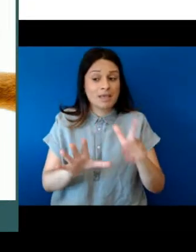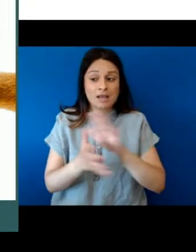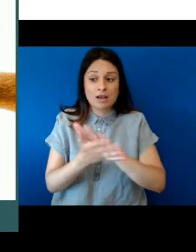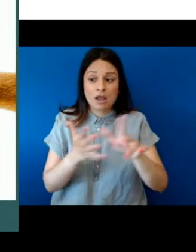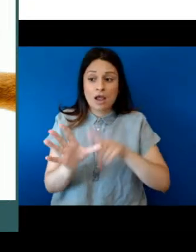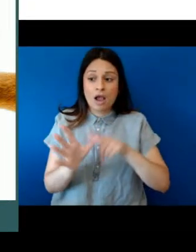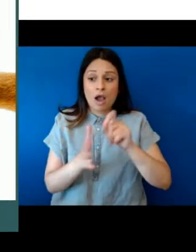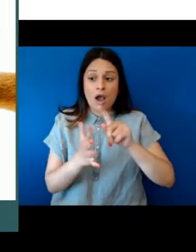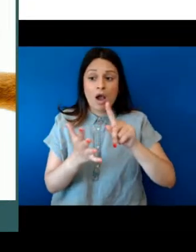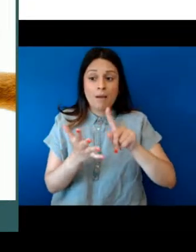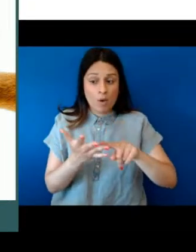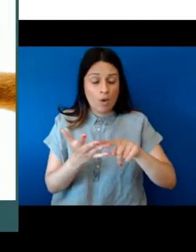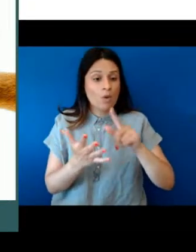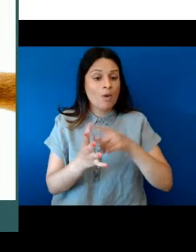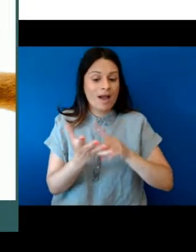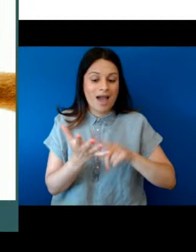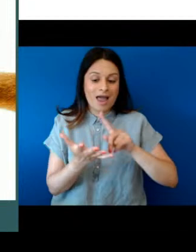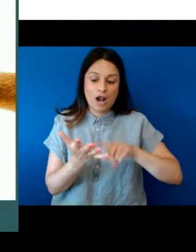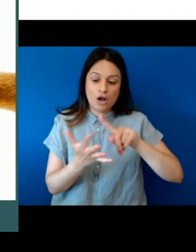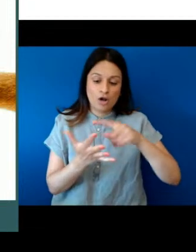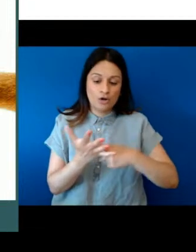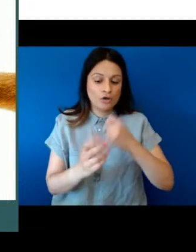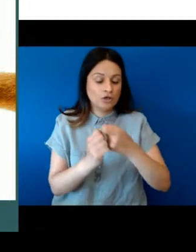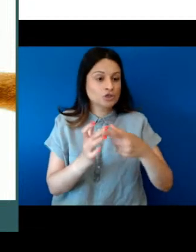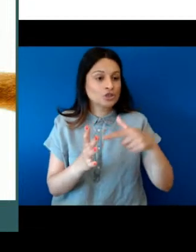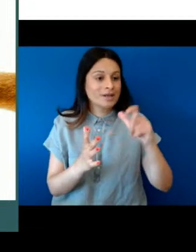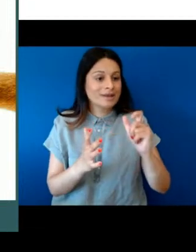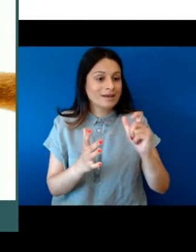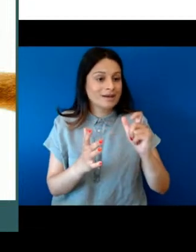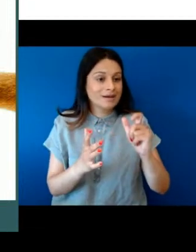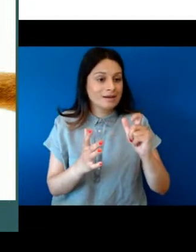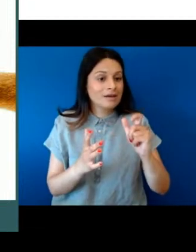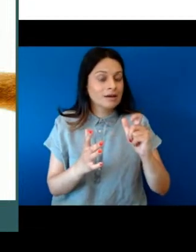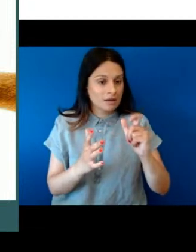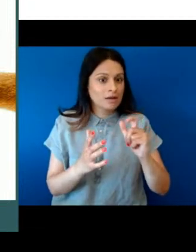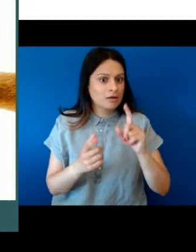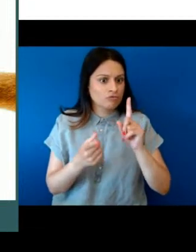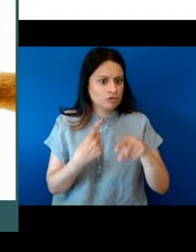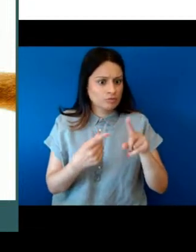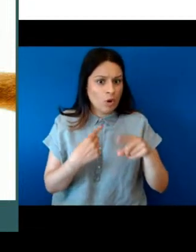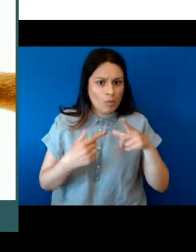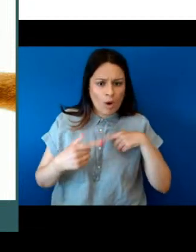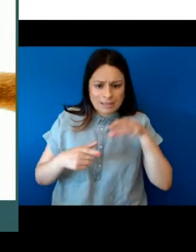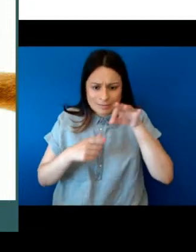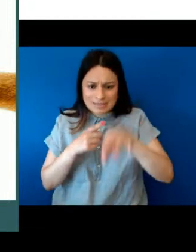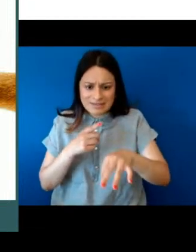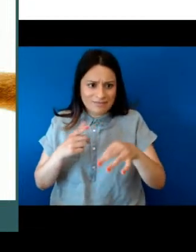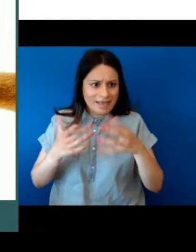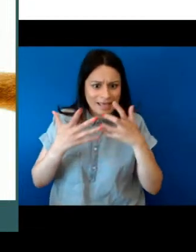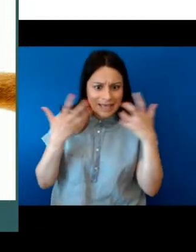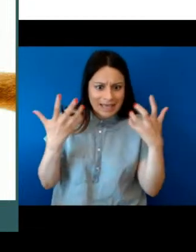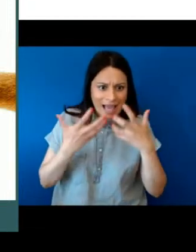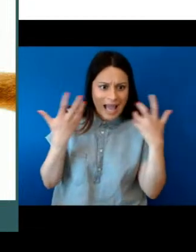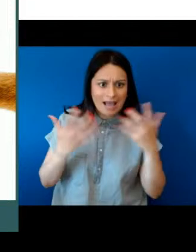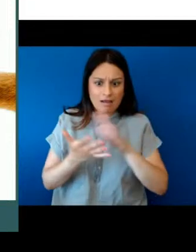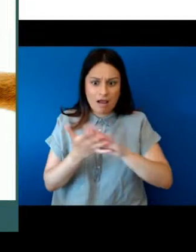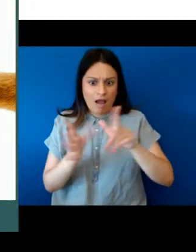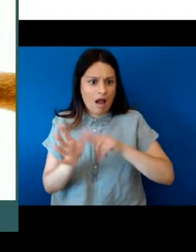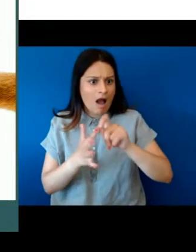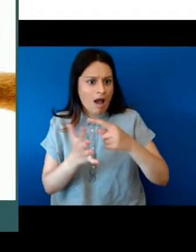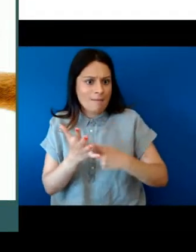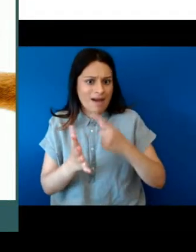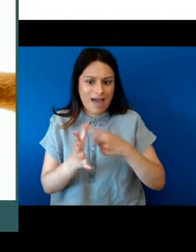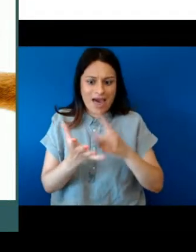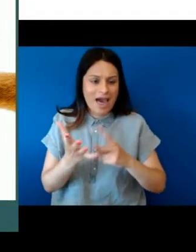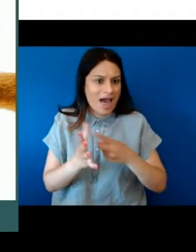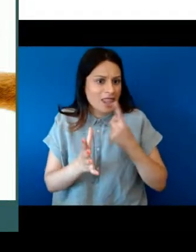studies about that, lots of experiments to try and breed these types of hypoallergenic cats. There have been some claims